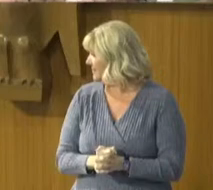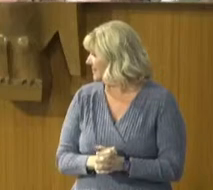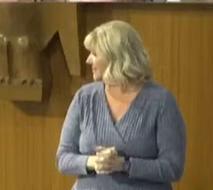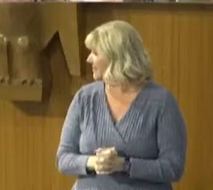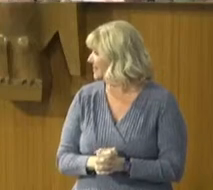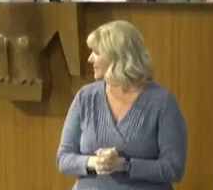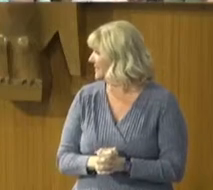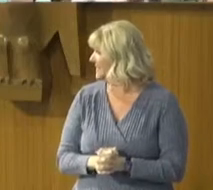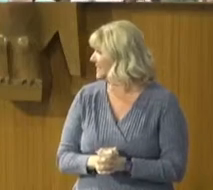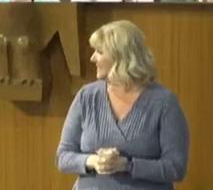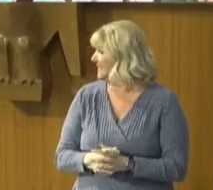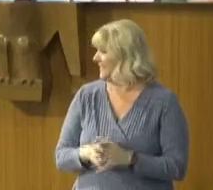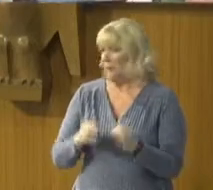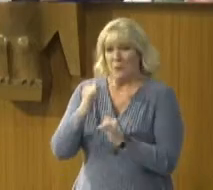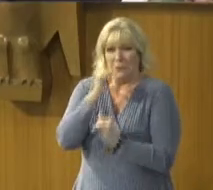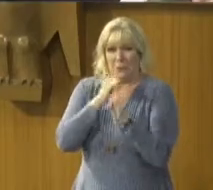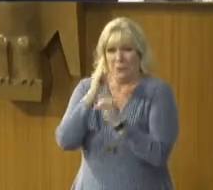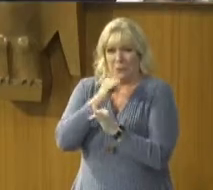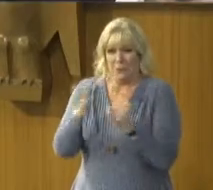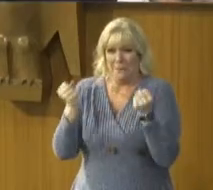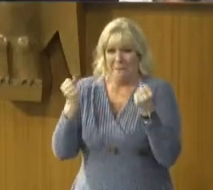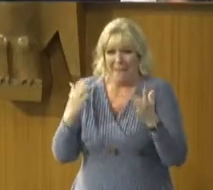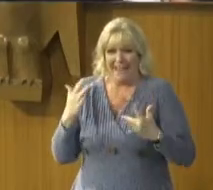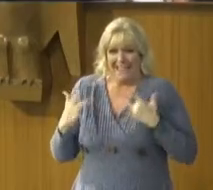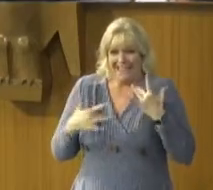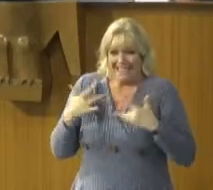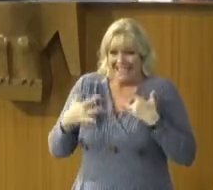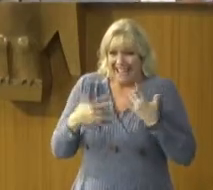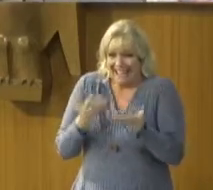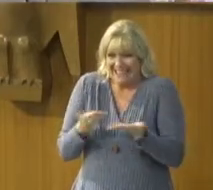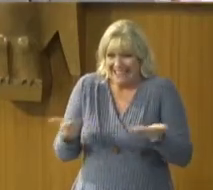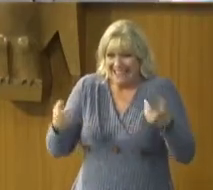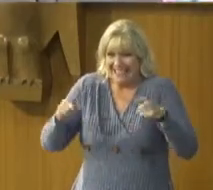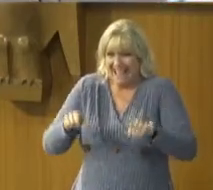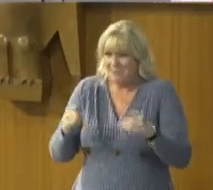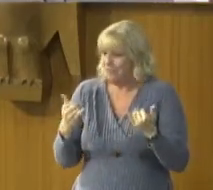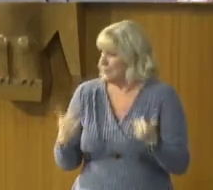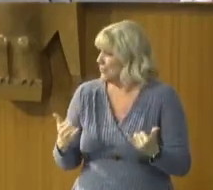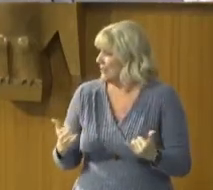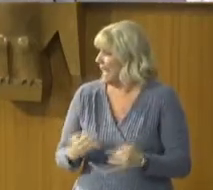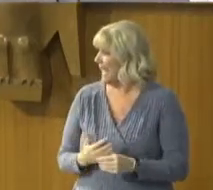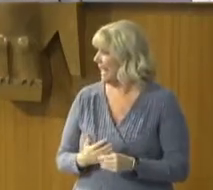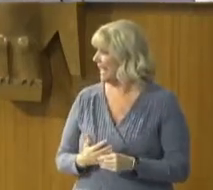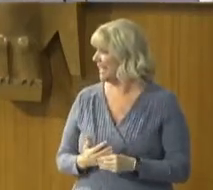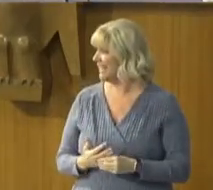Oh my goodness, so many exciting things are happening today.